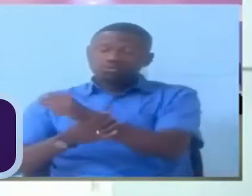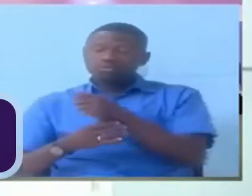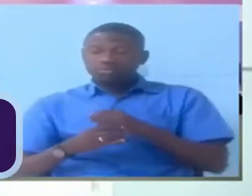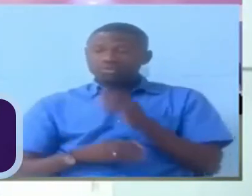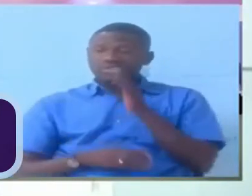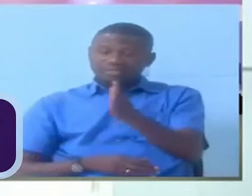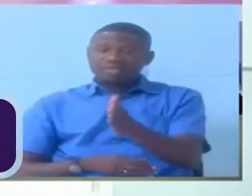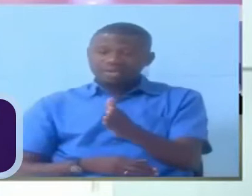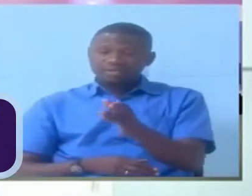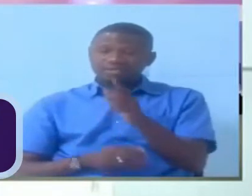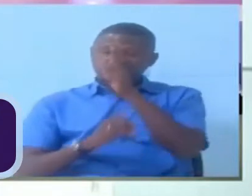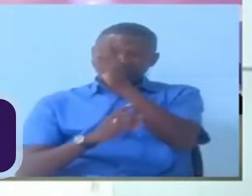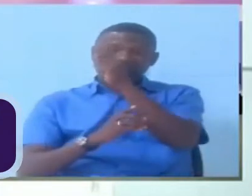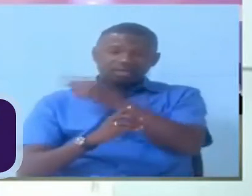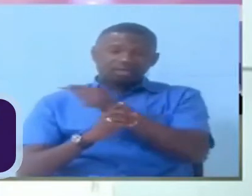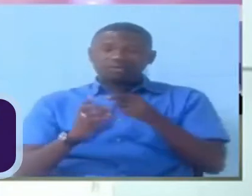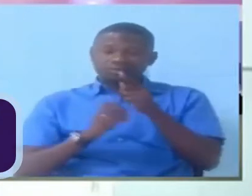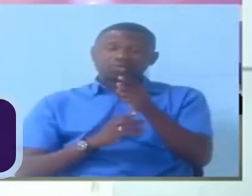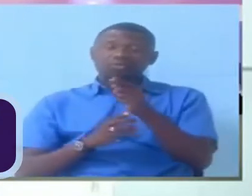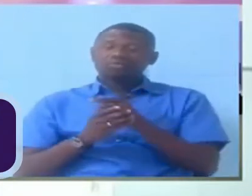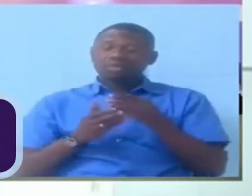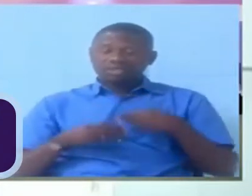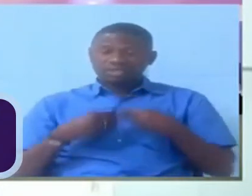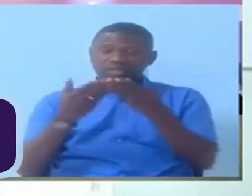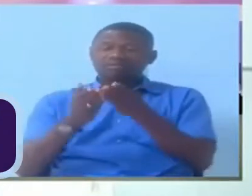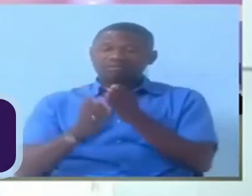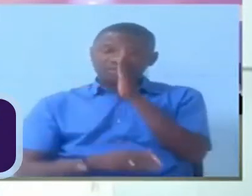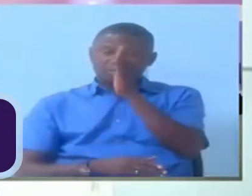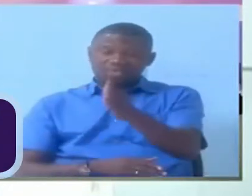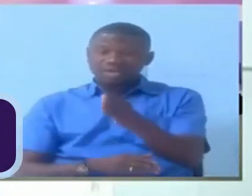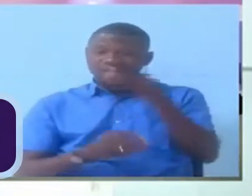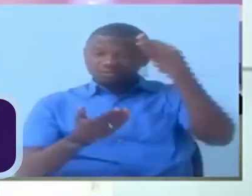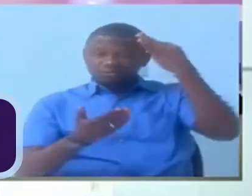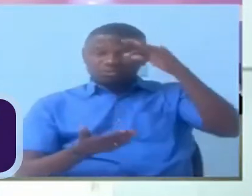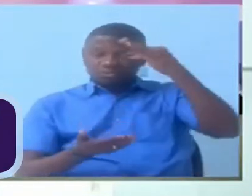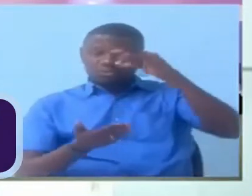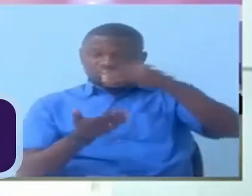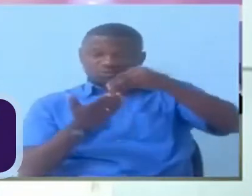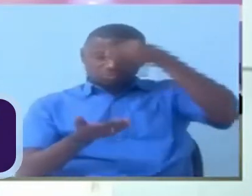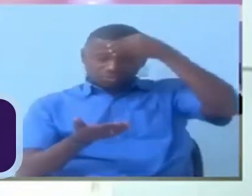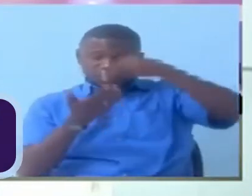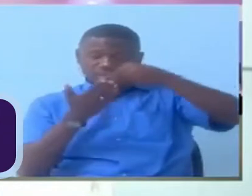manke. In you have to go with, you know, the little that you have.